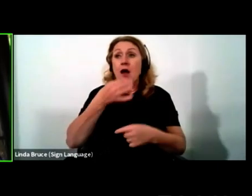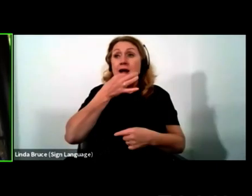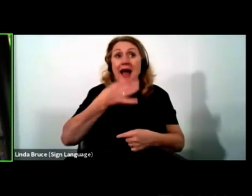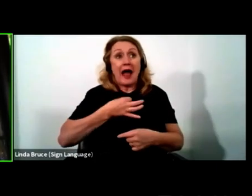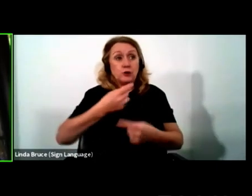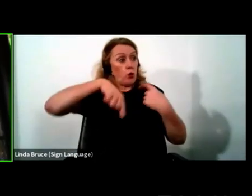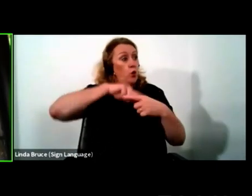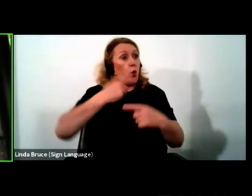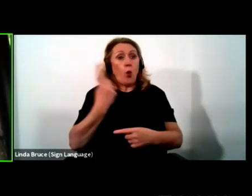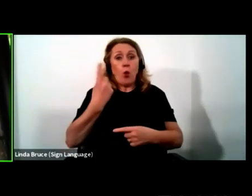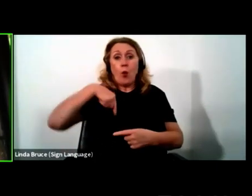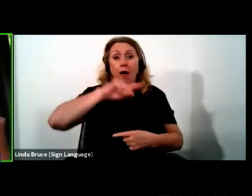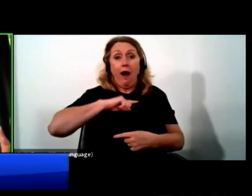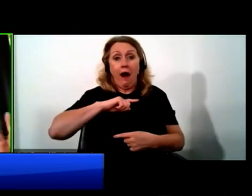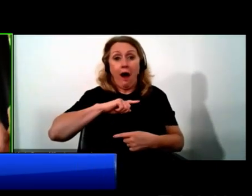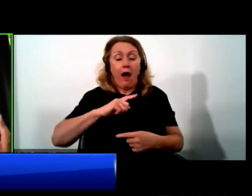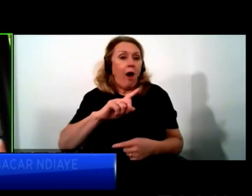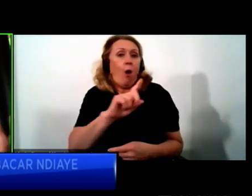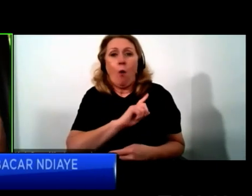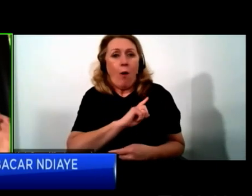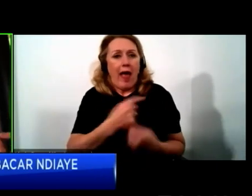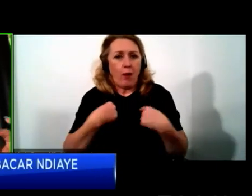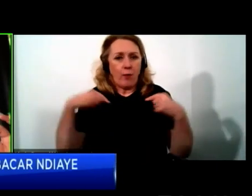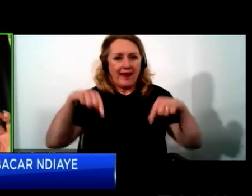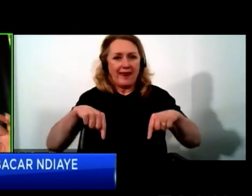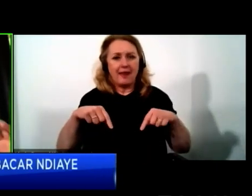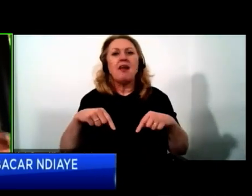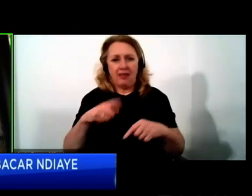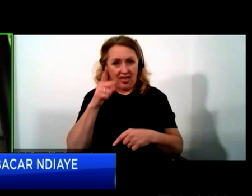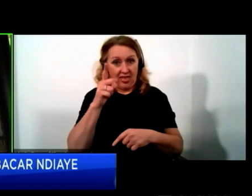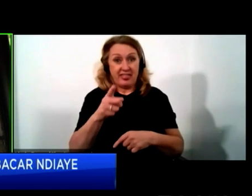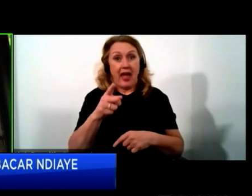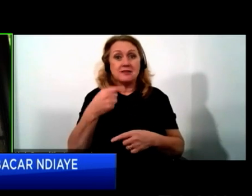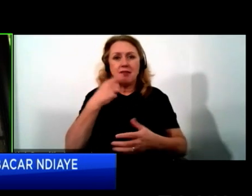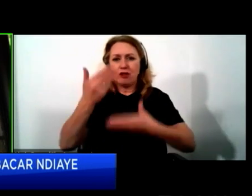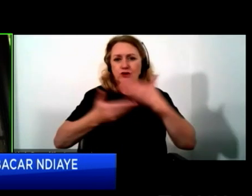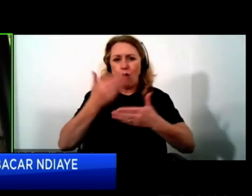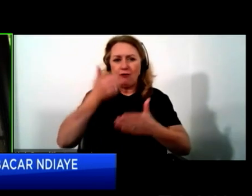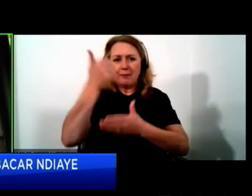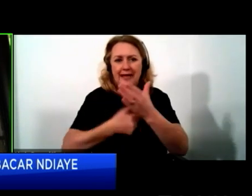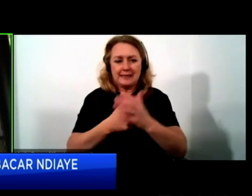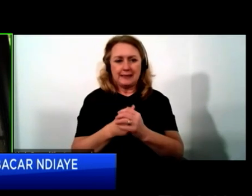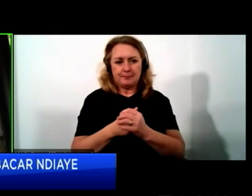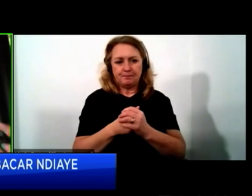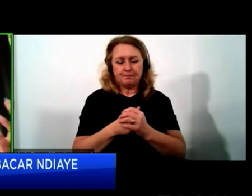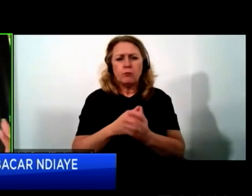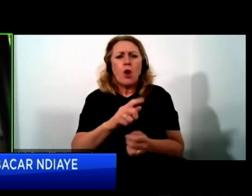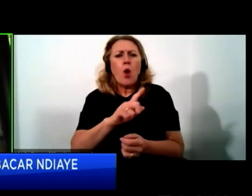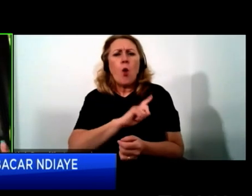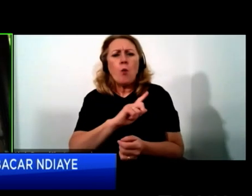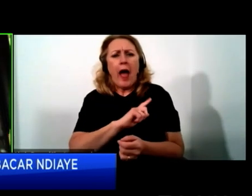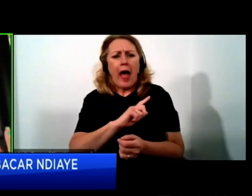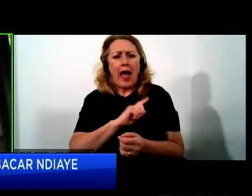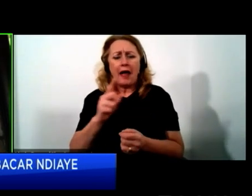who we are is to ask why we are. That is where our story begins. Why does